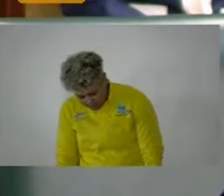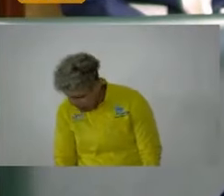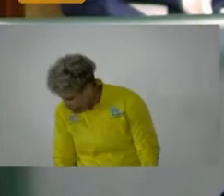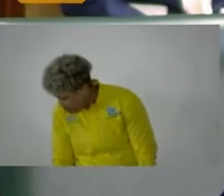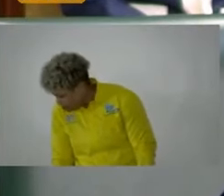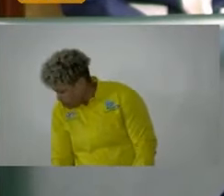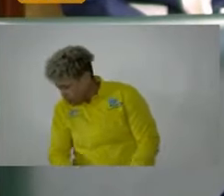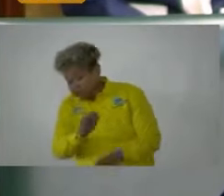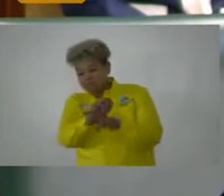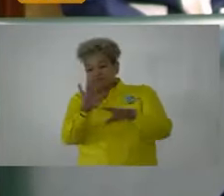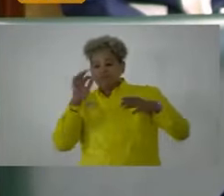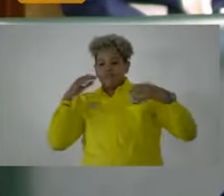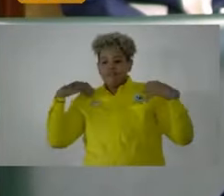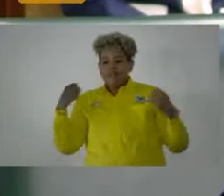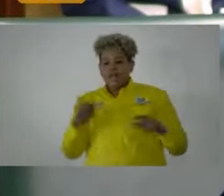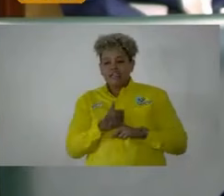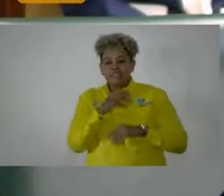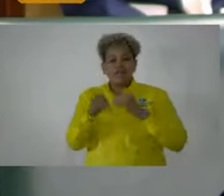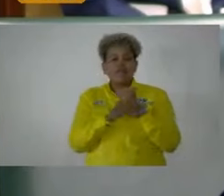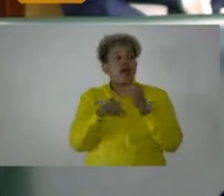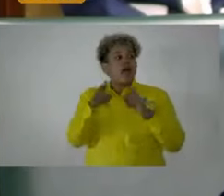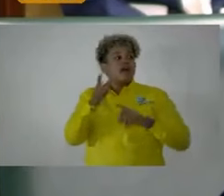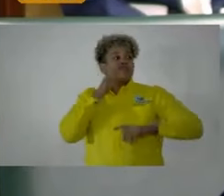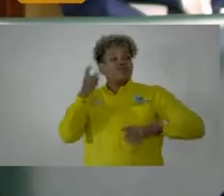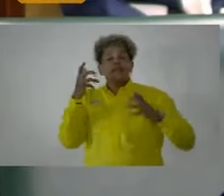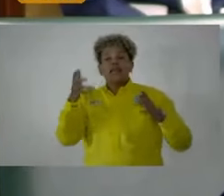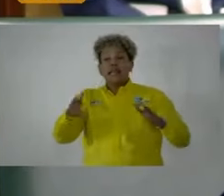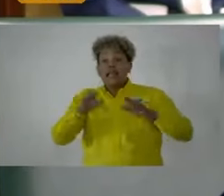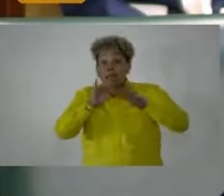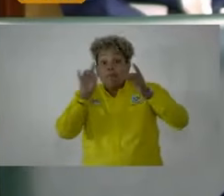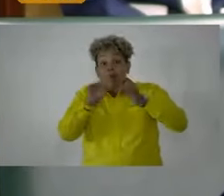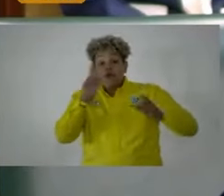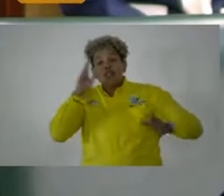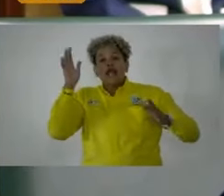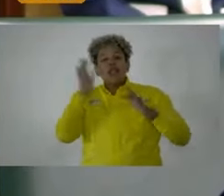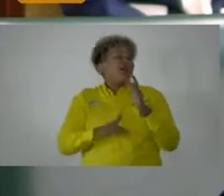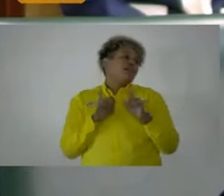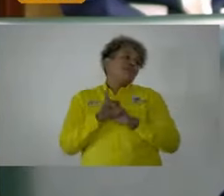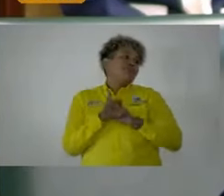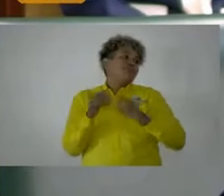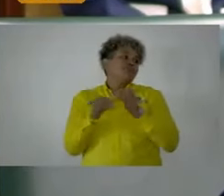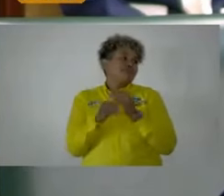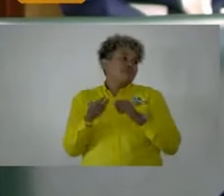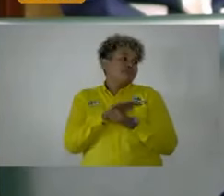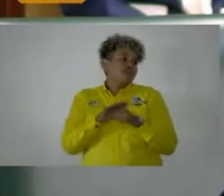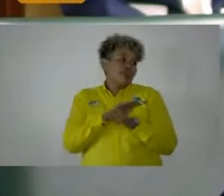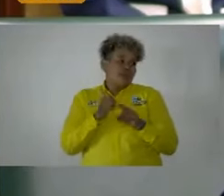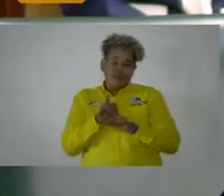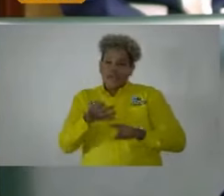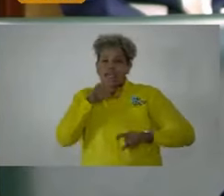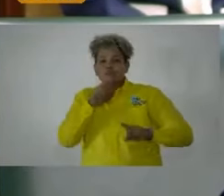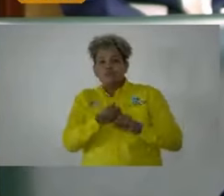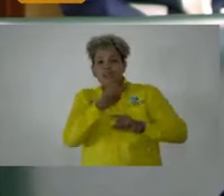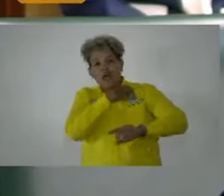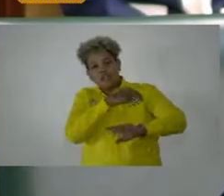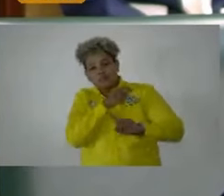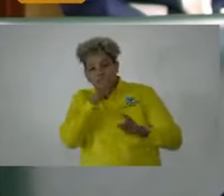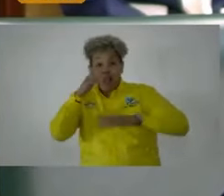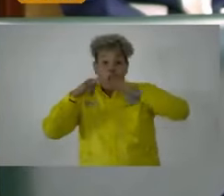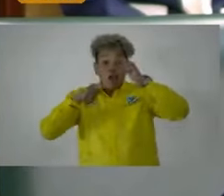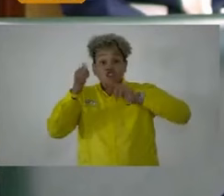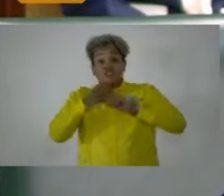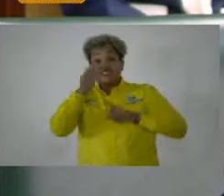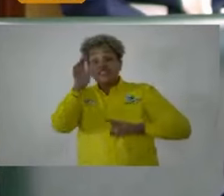The Minister of Health has been bemoaning the lack of local expertise in hospital construction, but he's